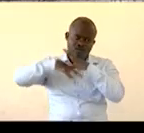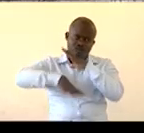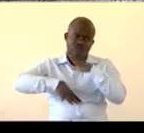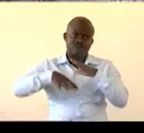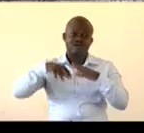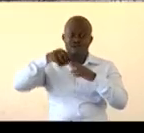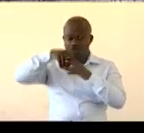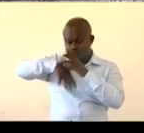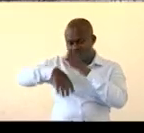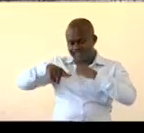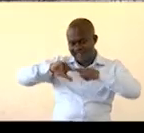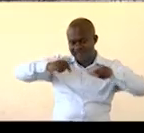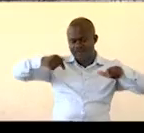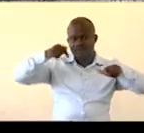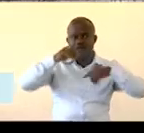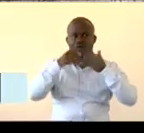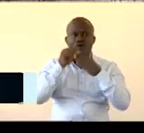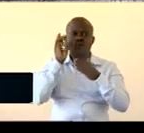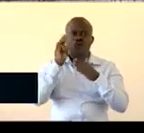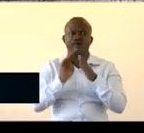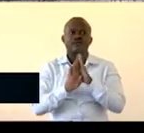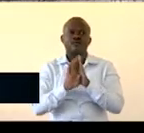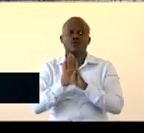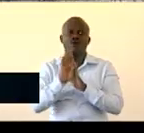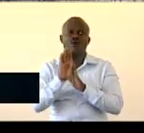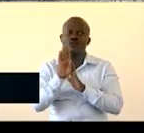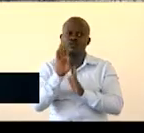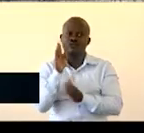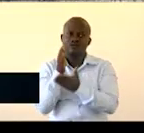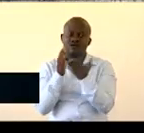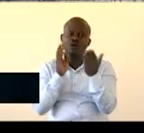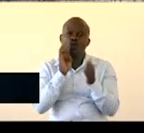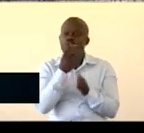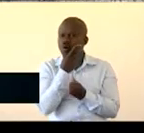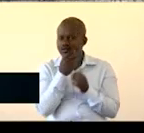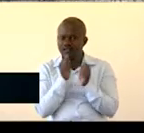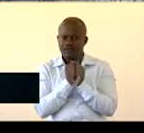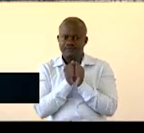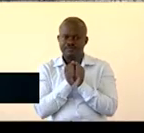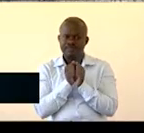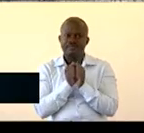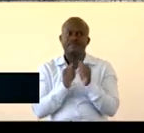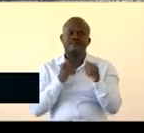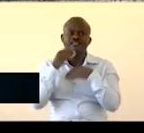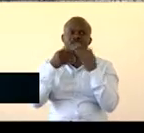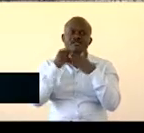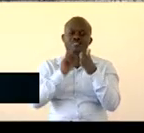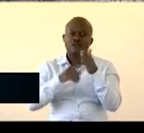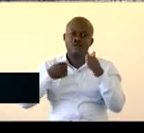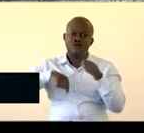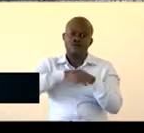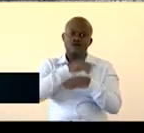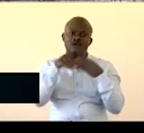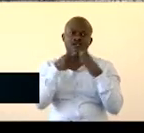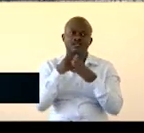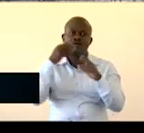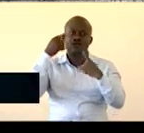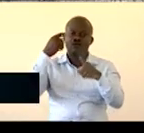Roots underground will grow towards water, and that is what we call